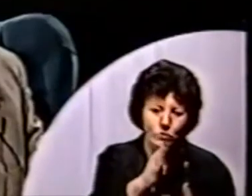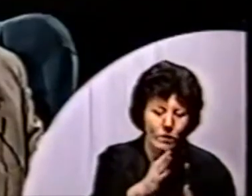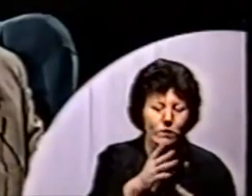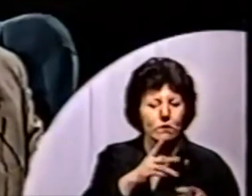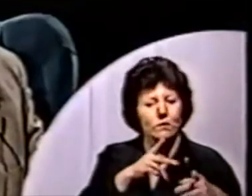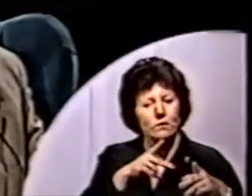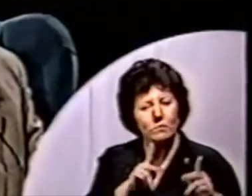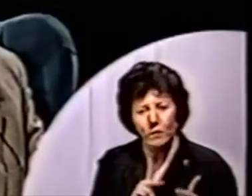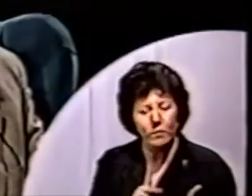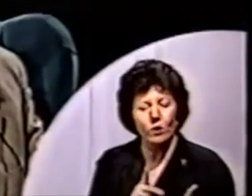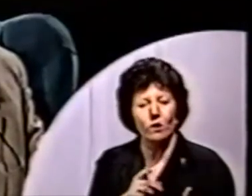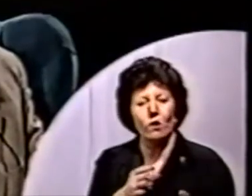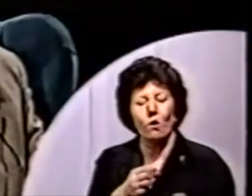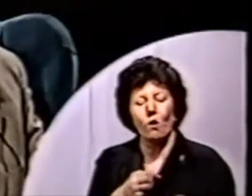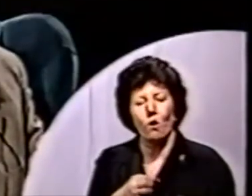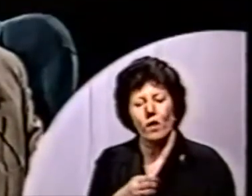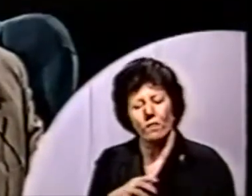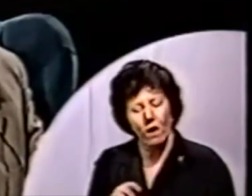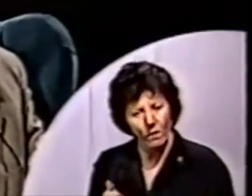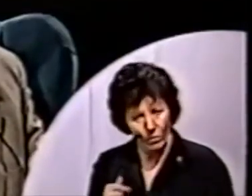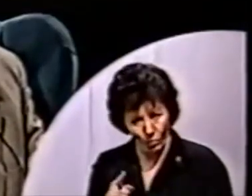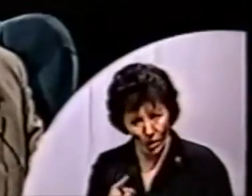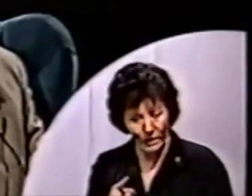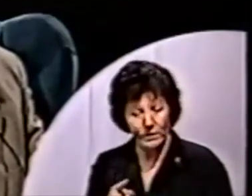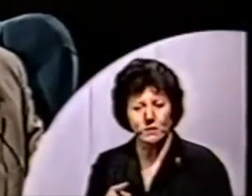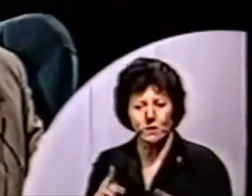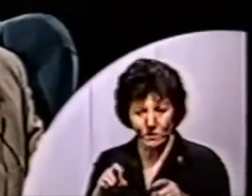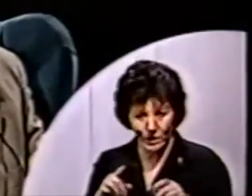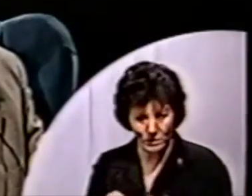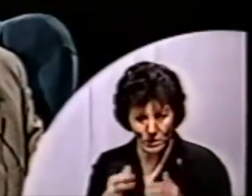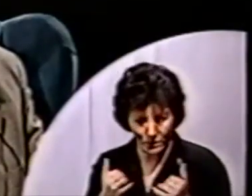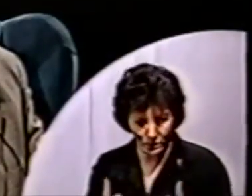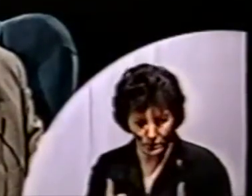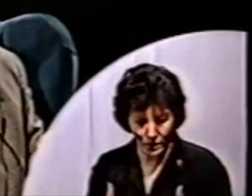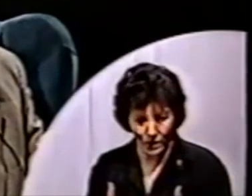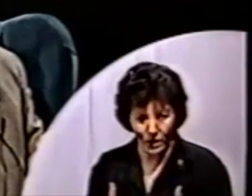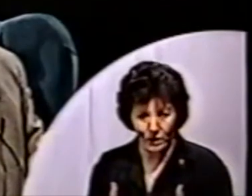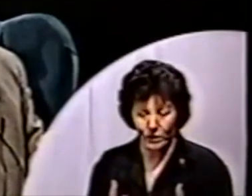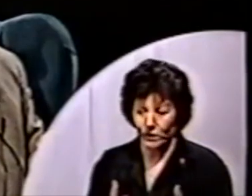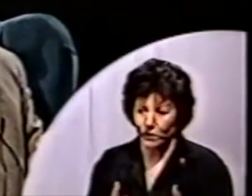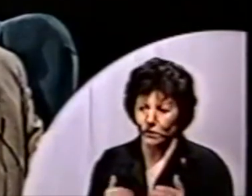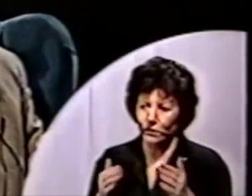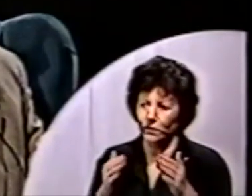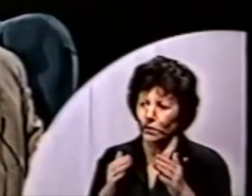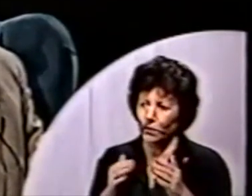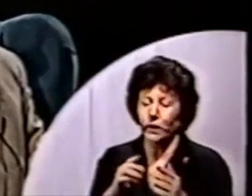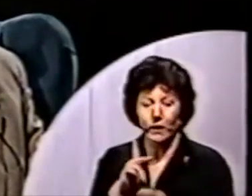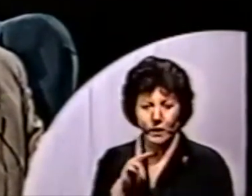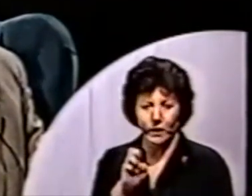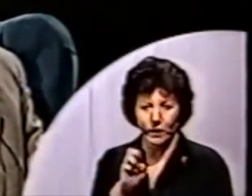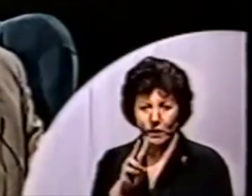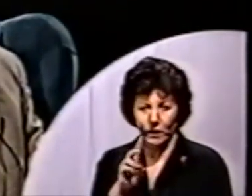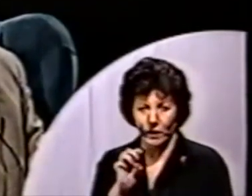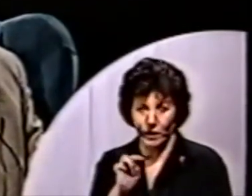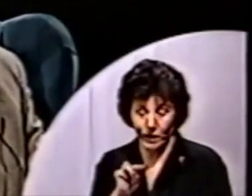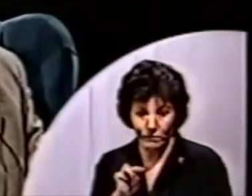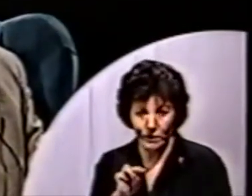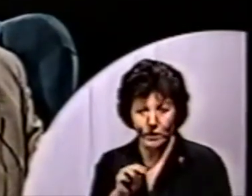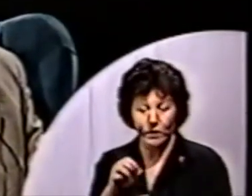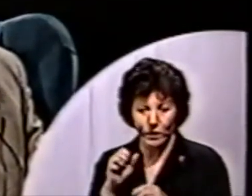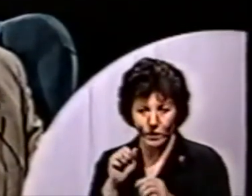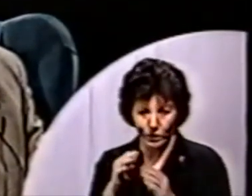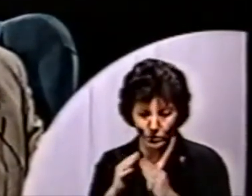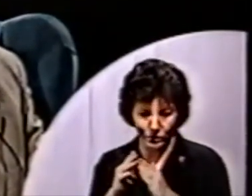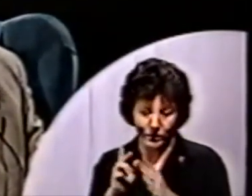I'd like to ask you, Kevin, is there anything you'd like to add as far as the Community Advisory Board and where that is headed? I know